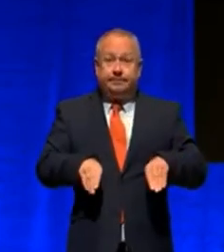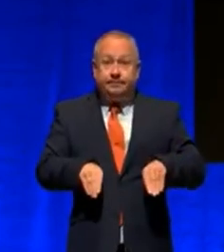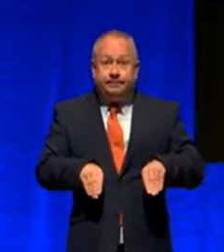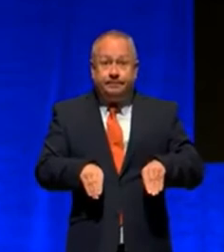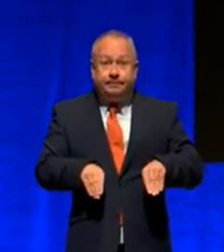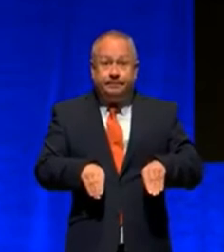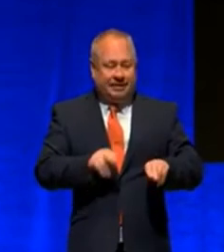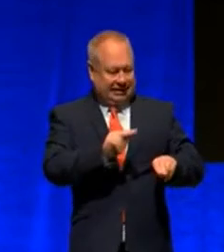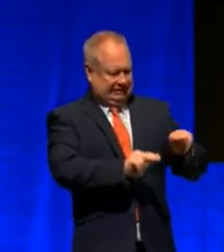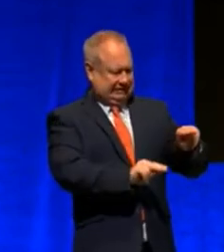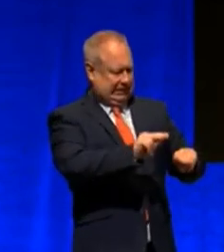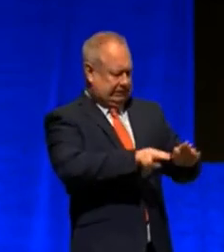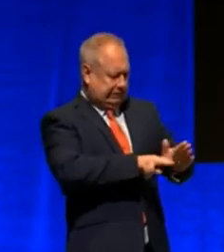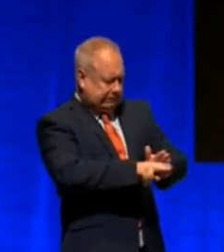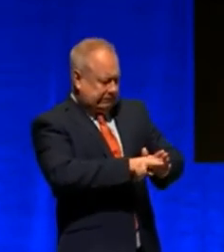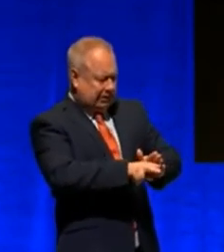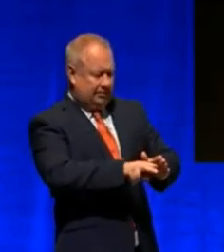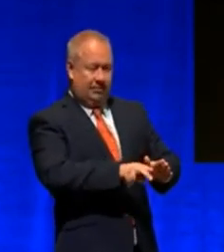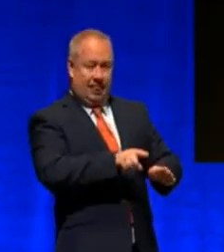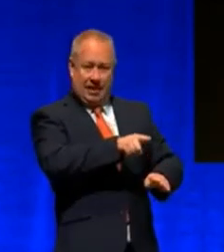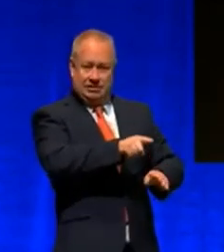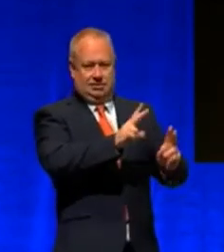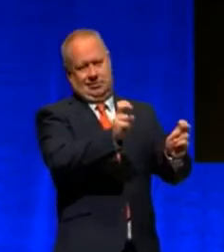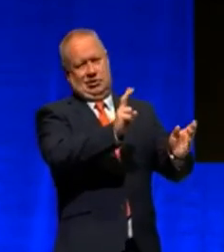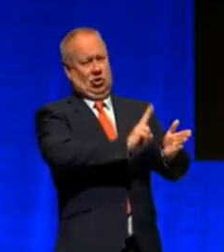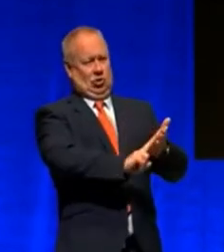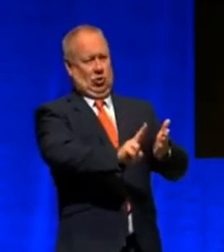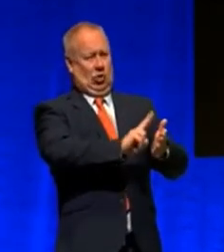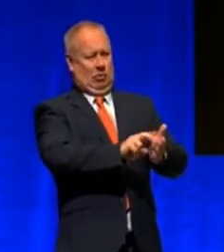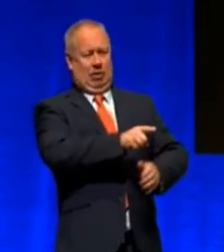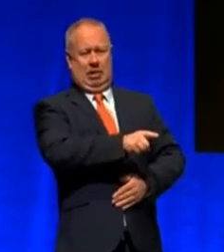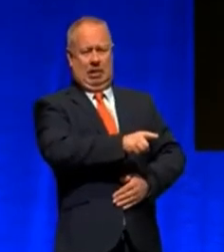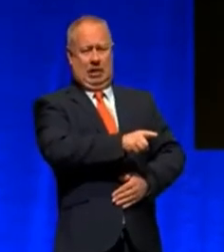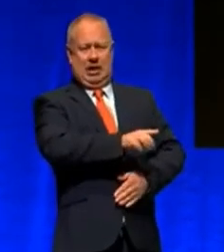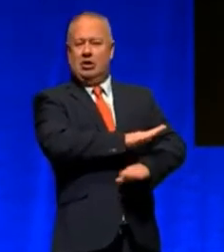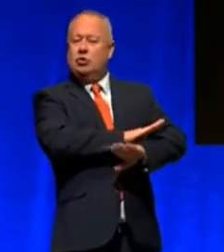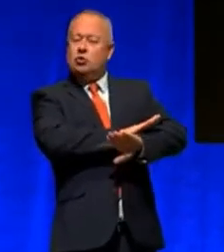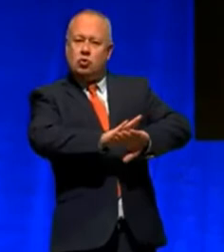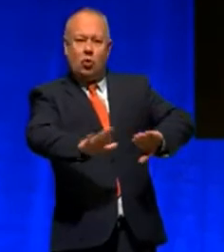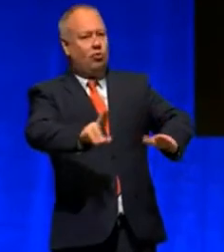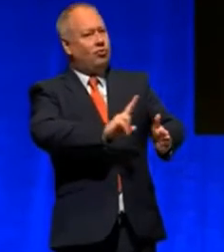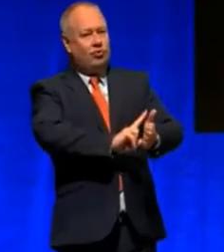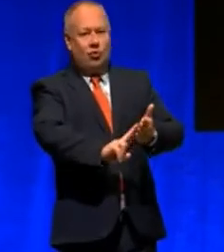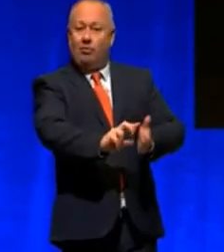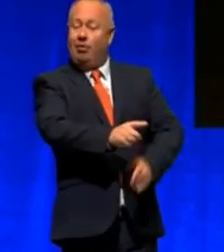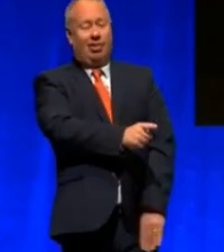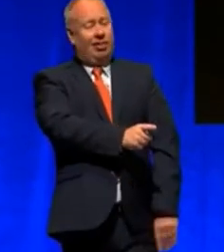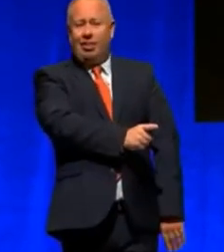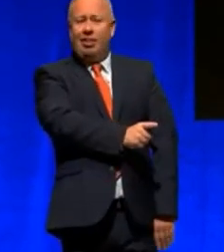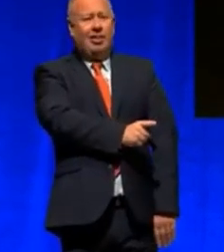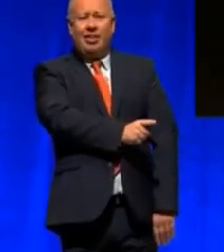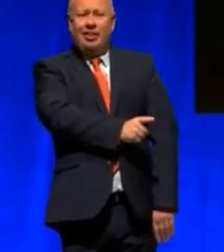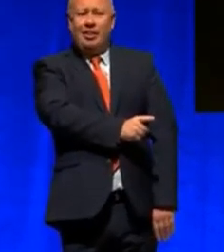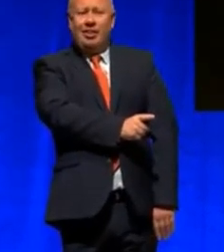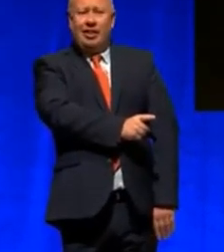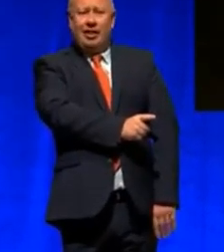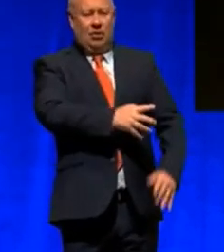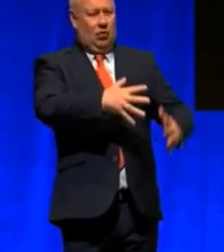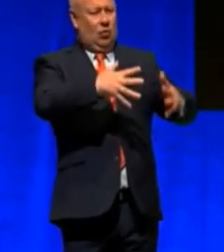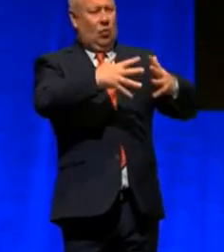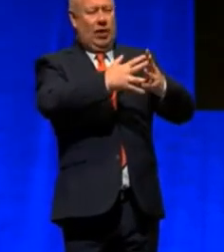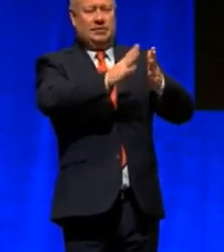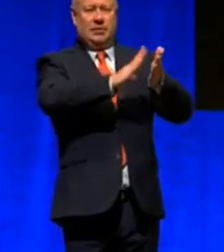assessed. We've come to accept that as the norm. Conference, it is not the norm. It's a